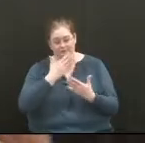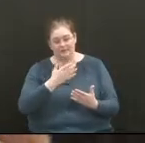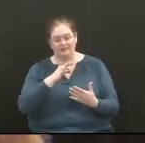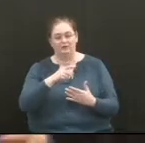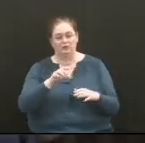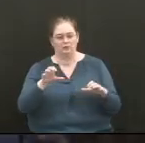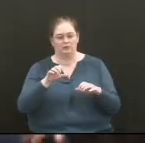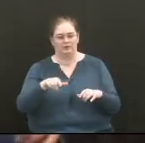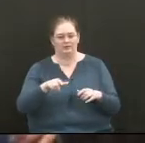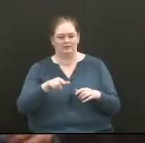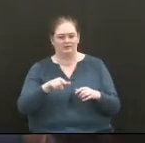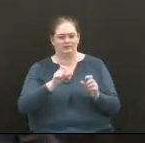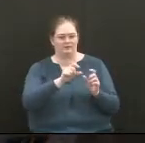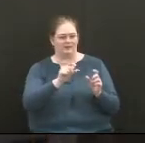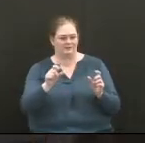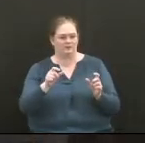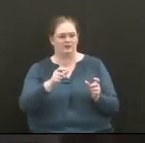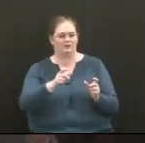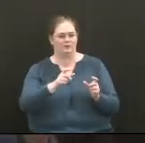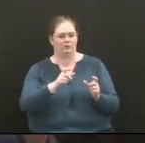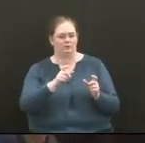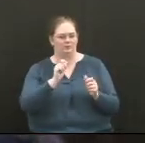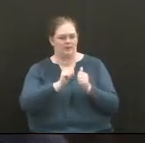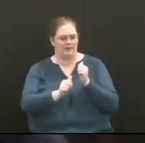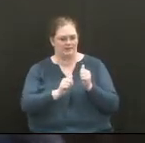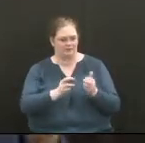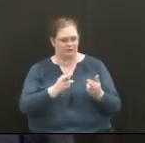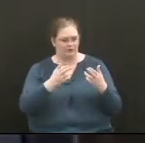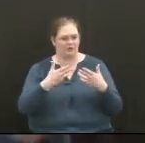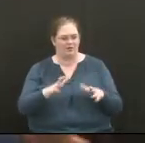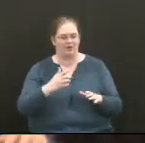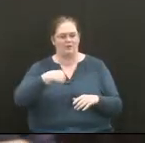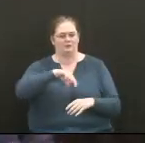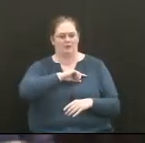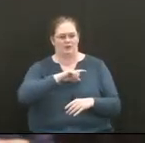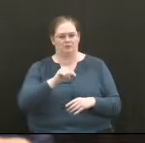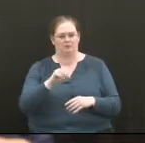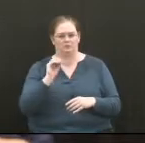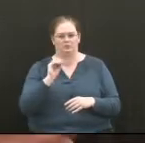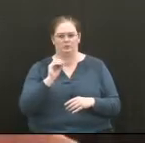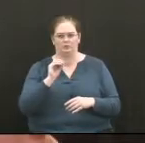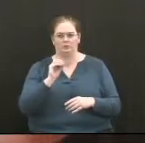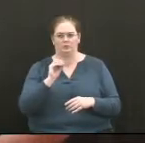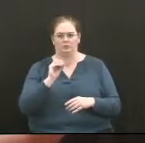would do it on a piecemeal basis, if you would pass a resolution that allows us to pay HIG